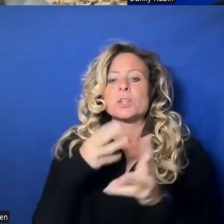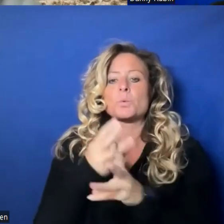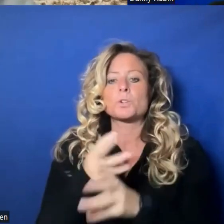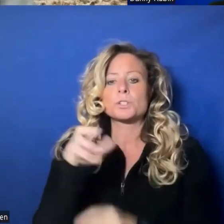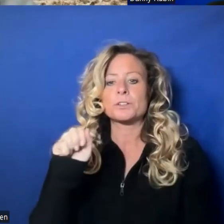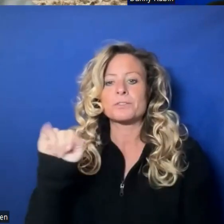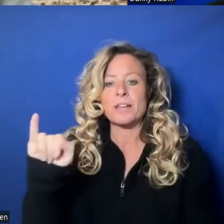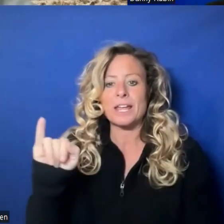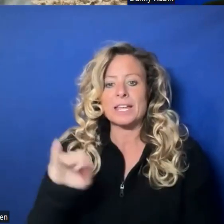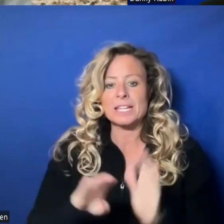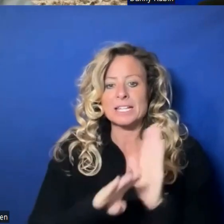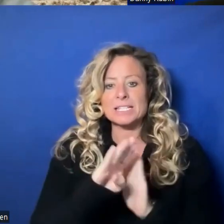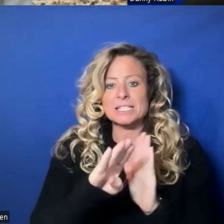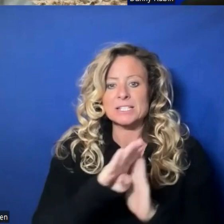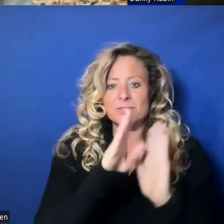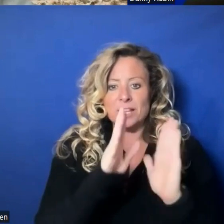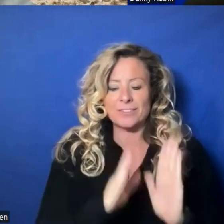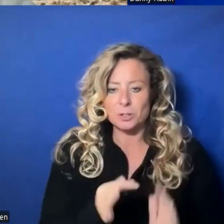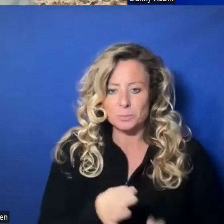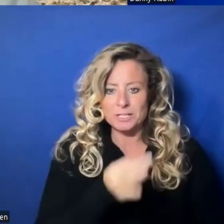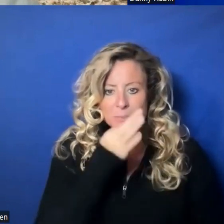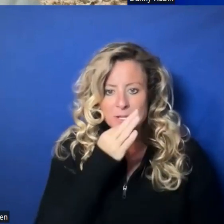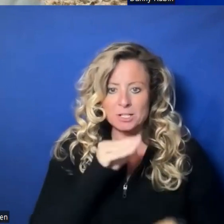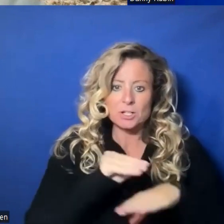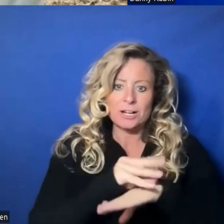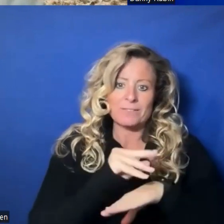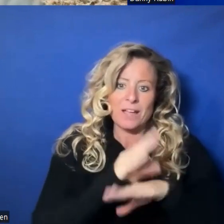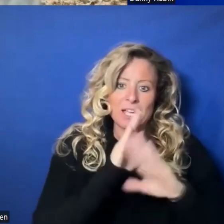AI developer, expert, advisor.